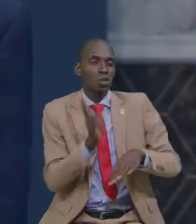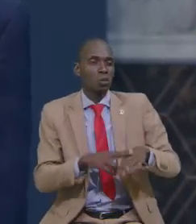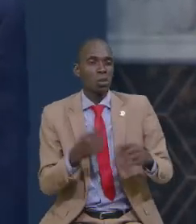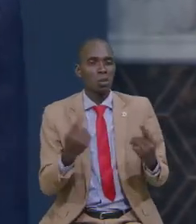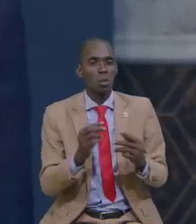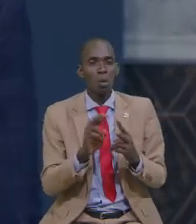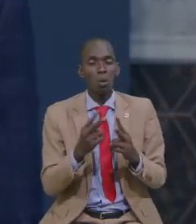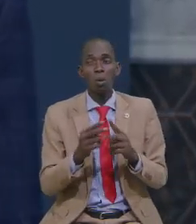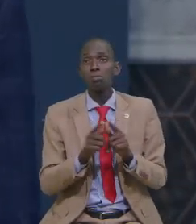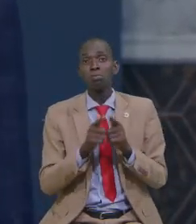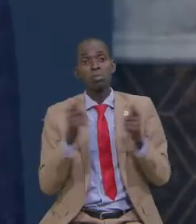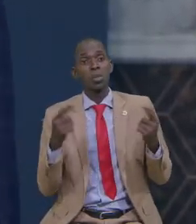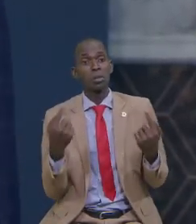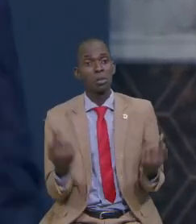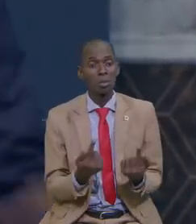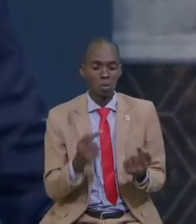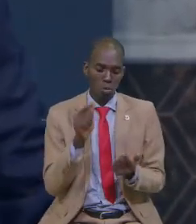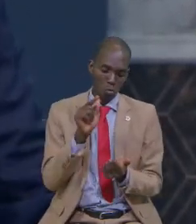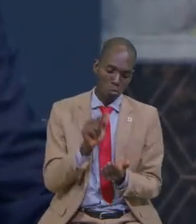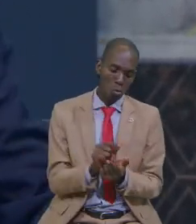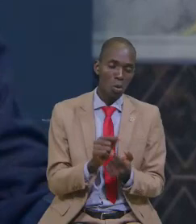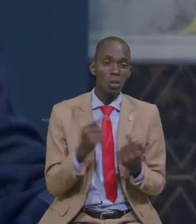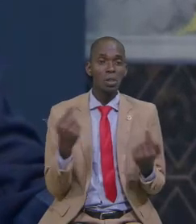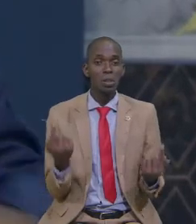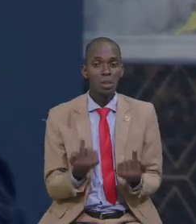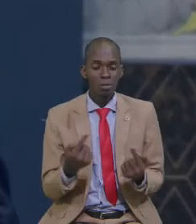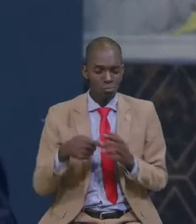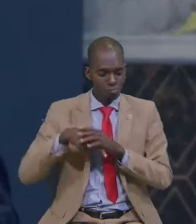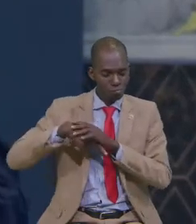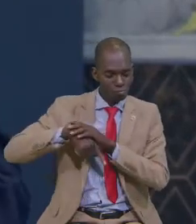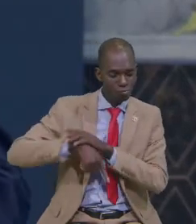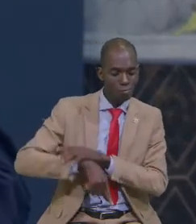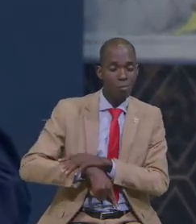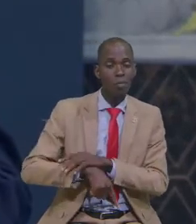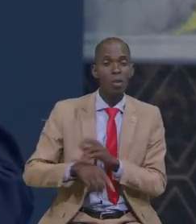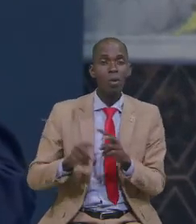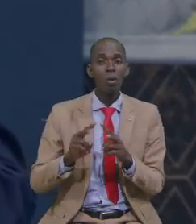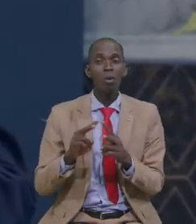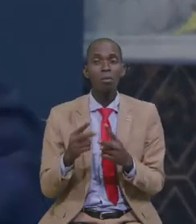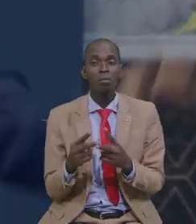great or small, deep or